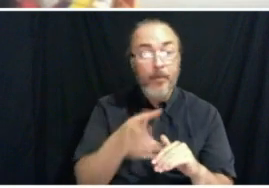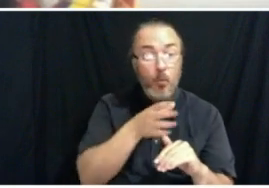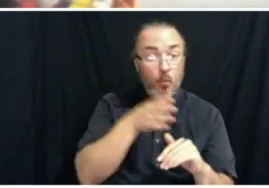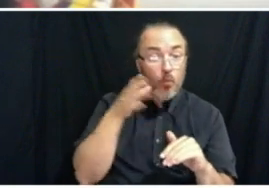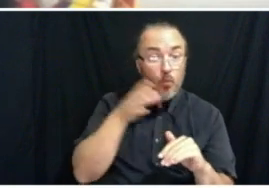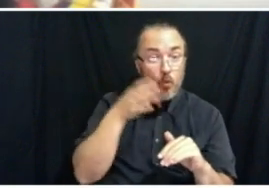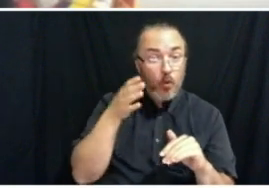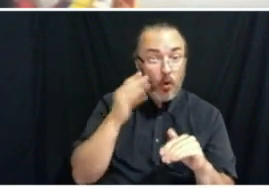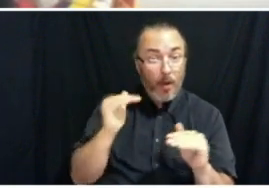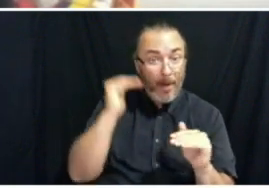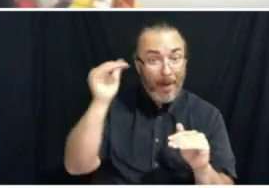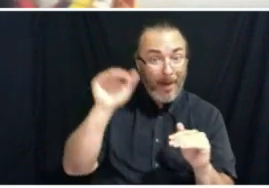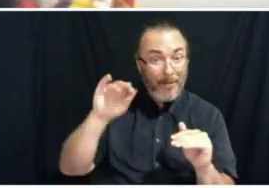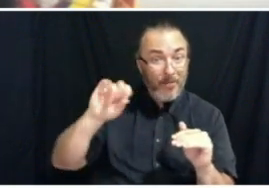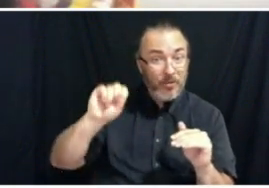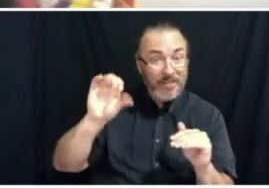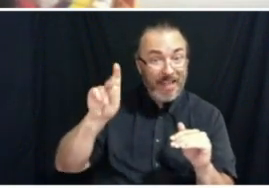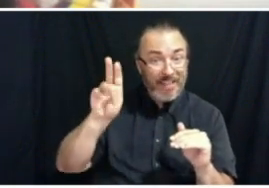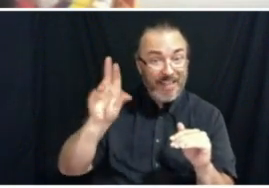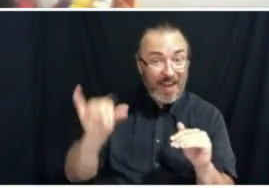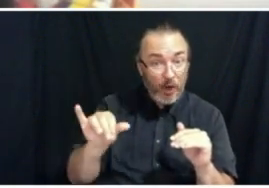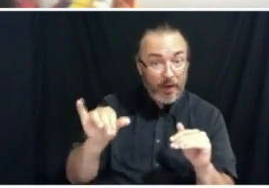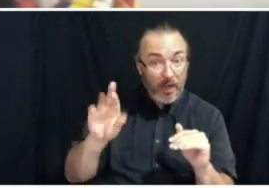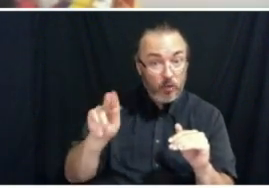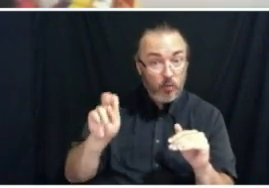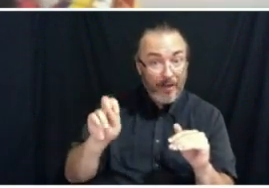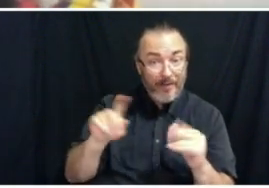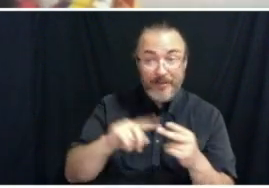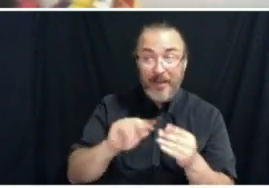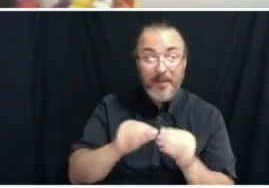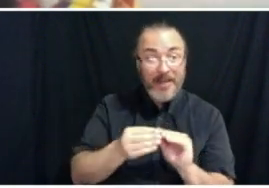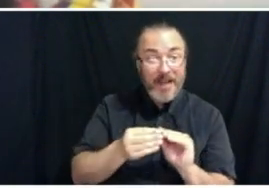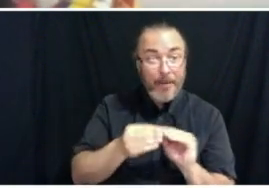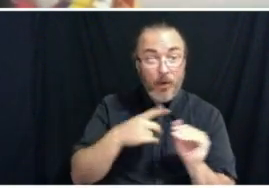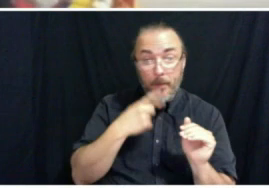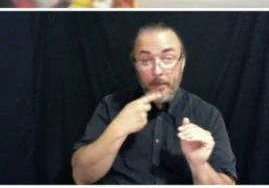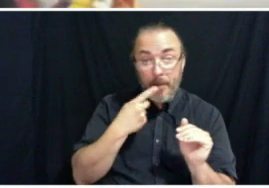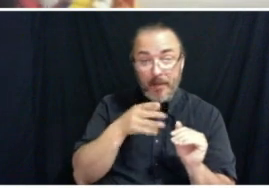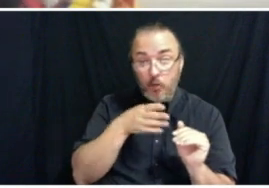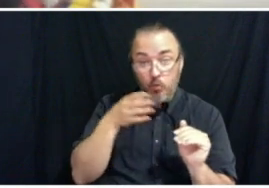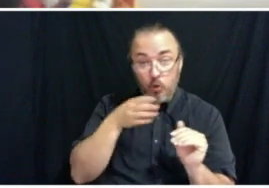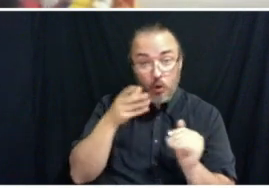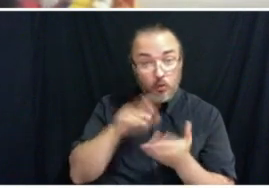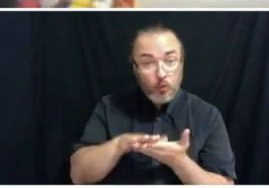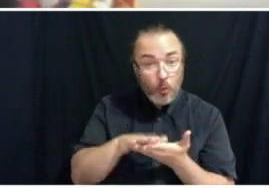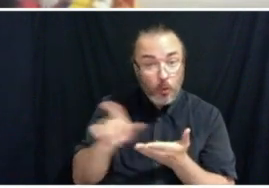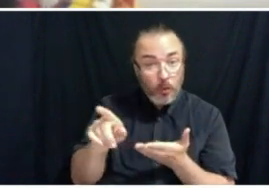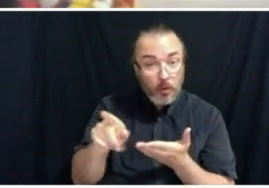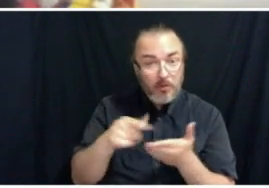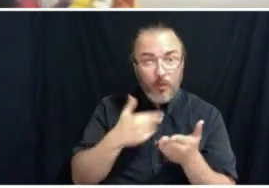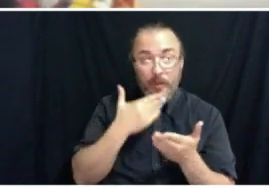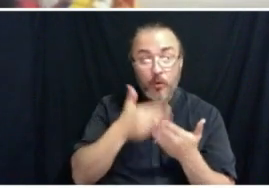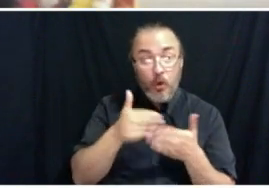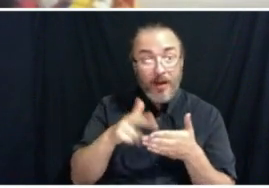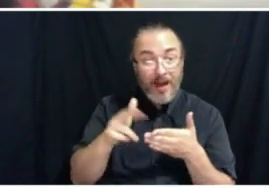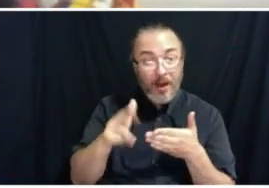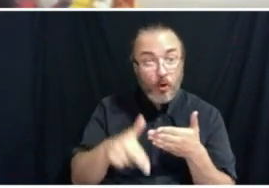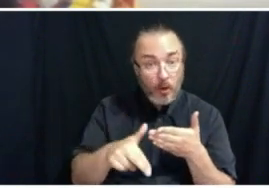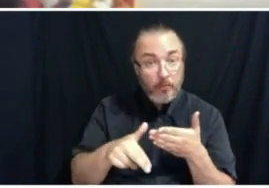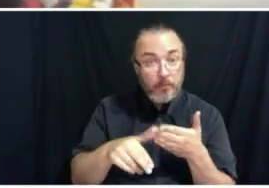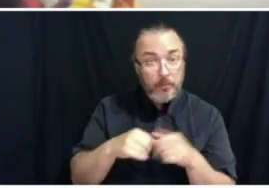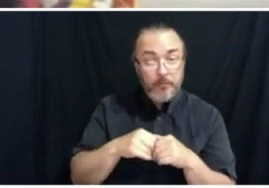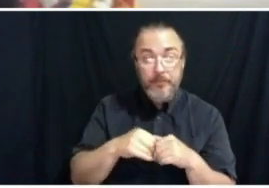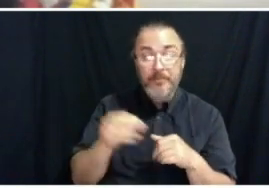net coverage rate, number of public rural schools with good and excellent outcomes in severe evaluation,